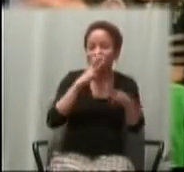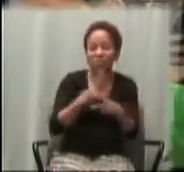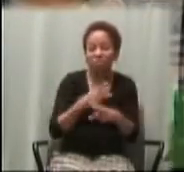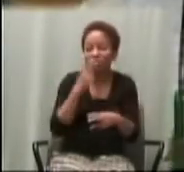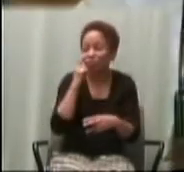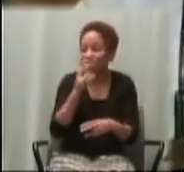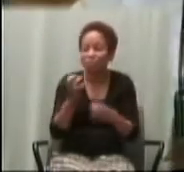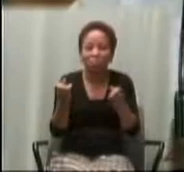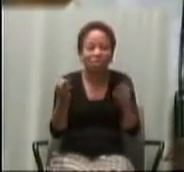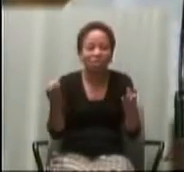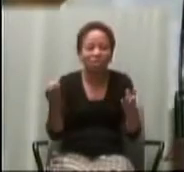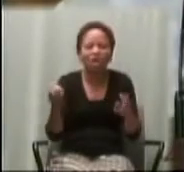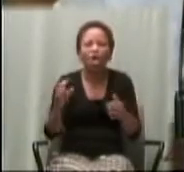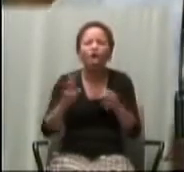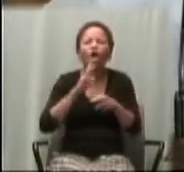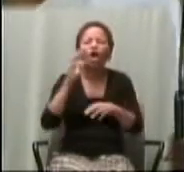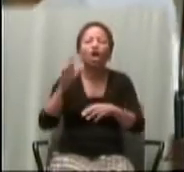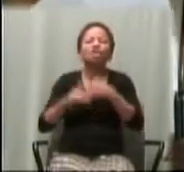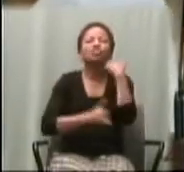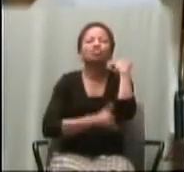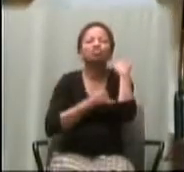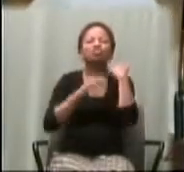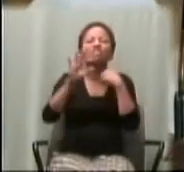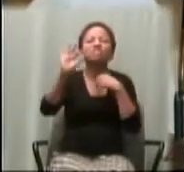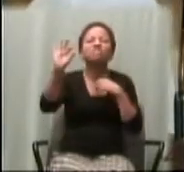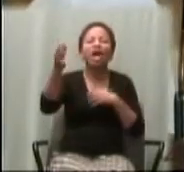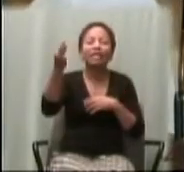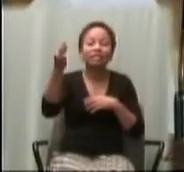happened in France and we pray for the people of France at this time.